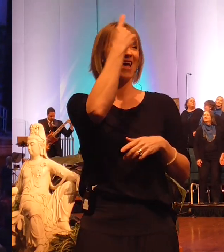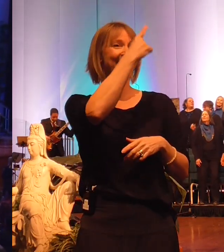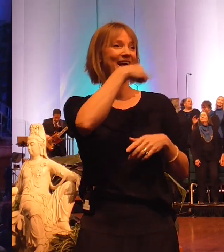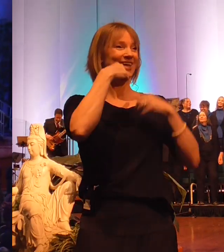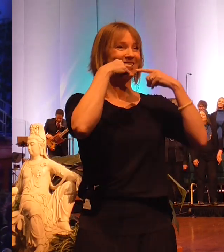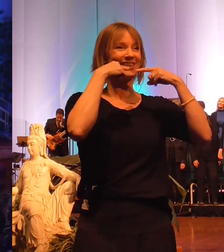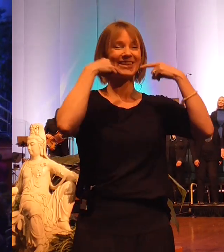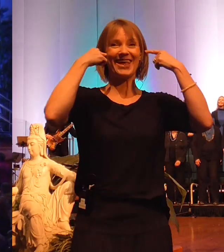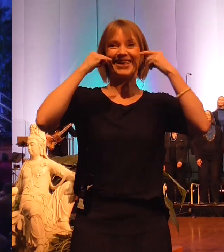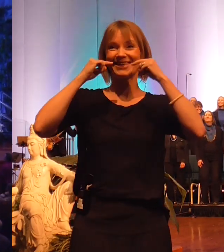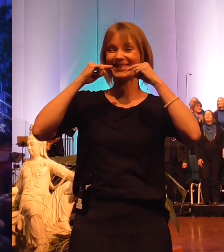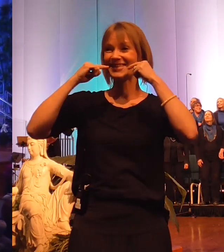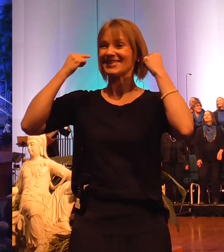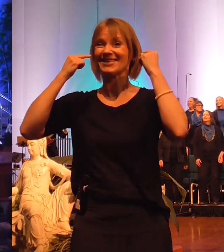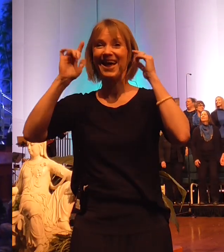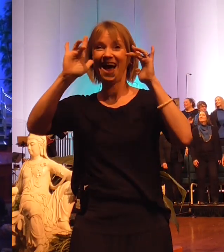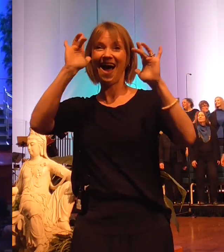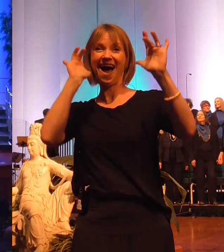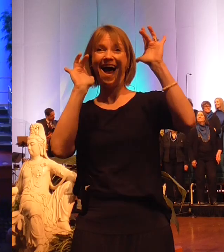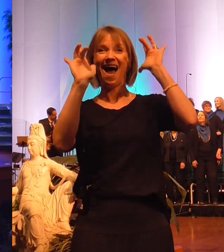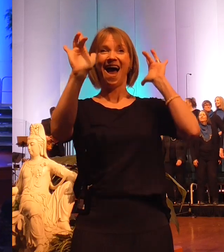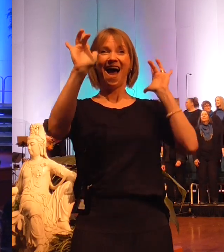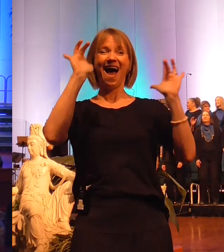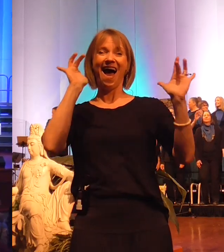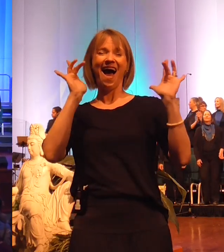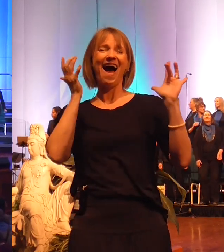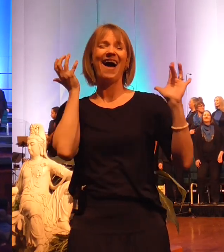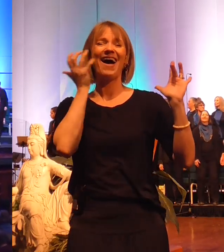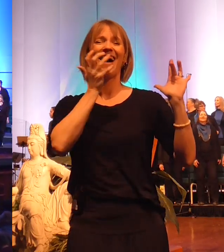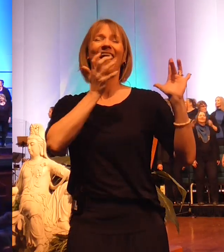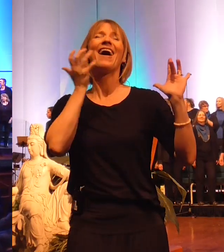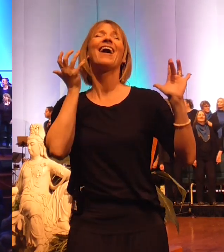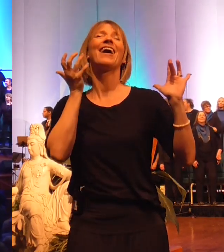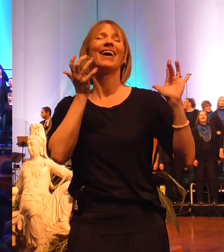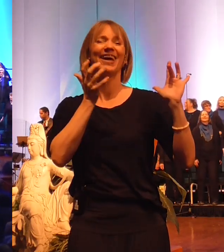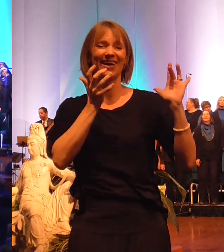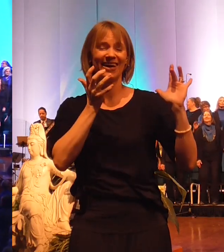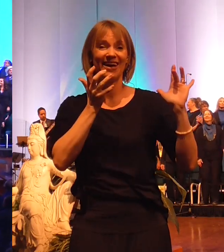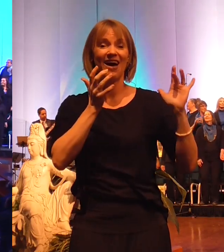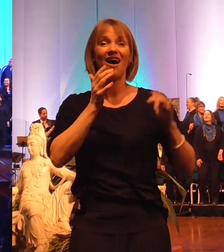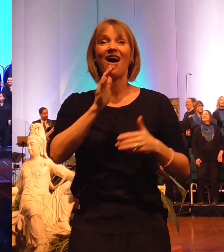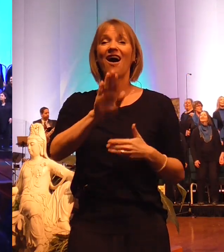Smiling faces shining back at me.